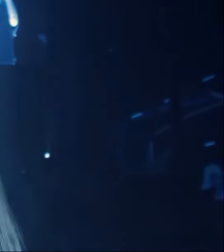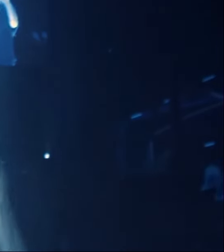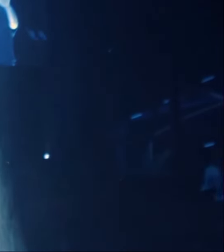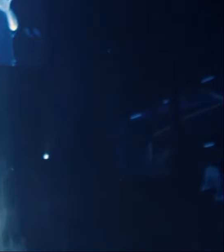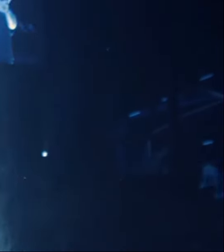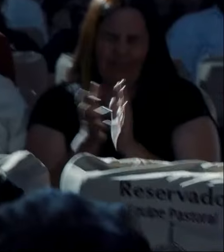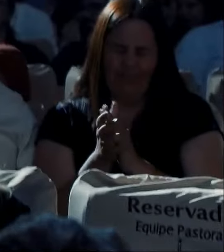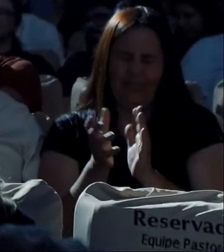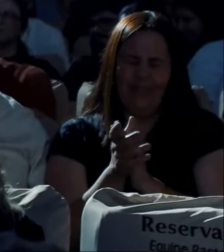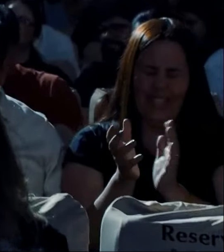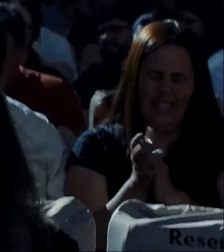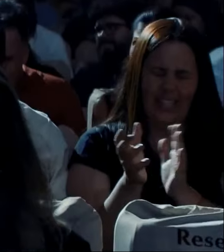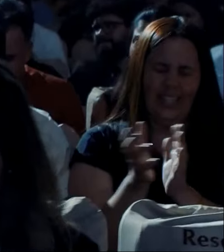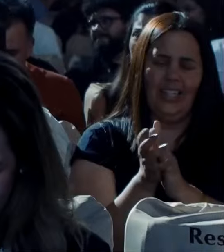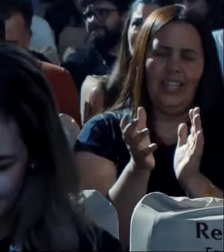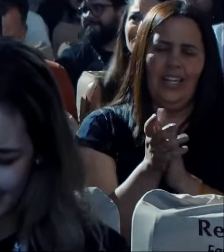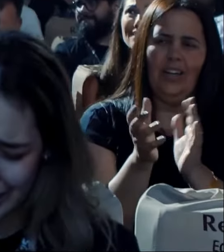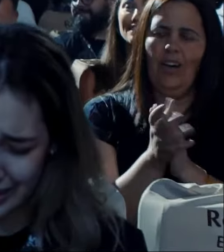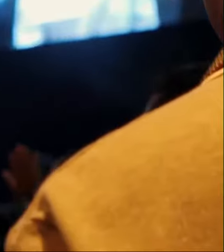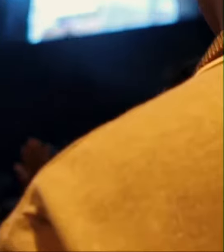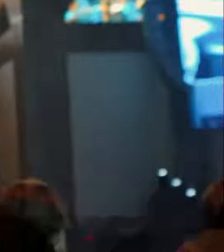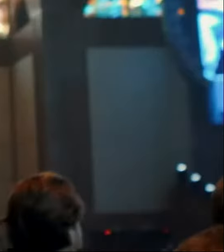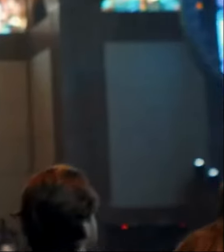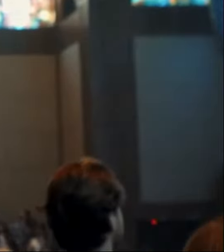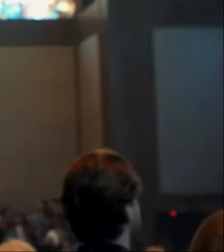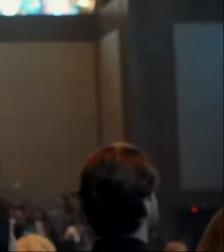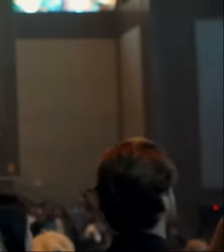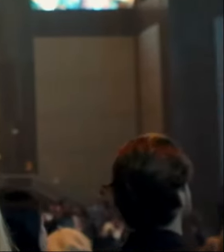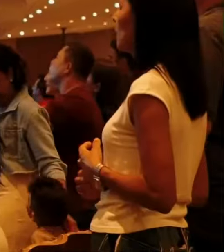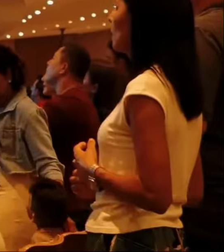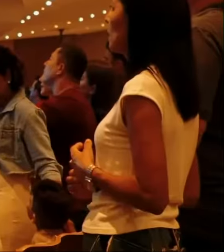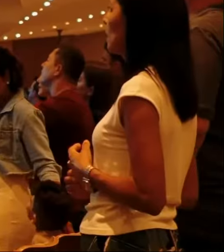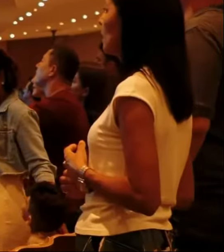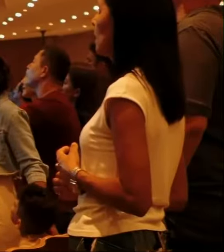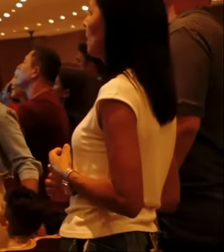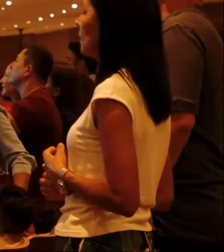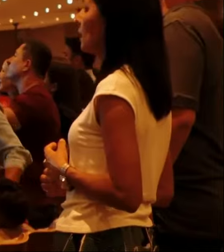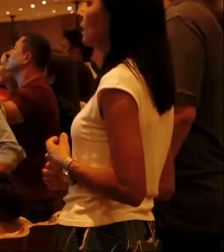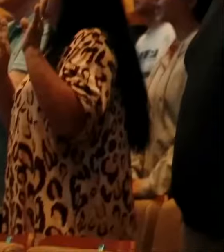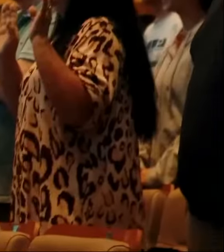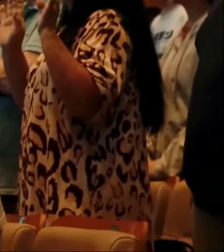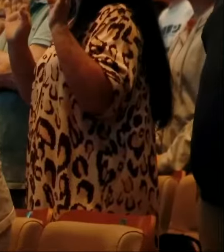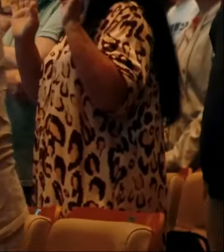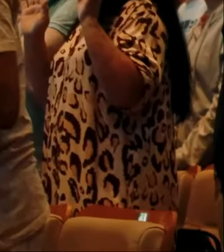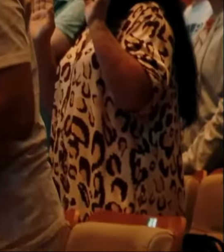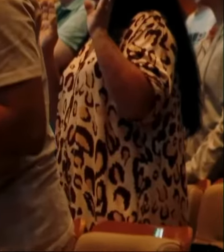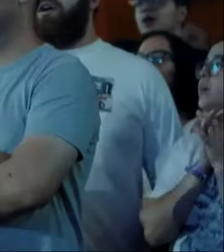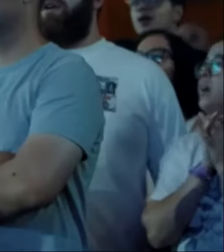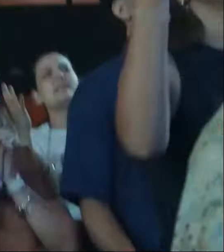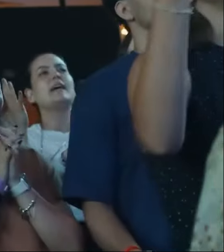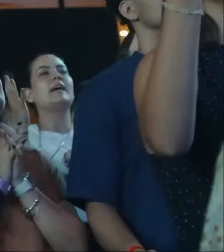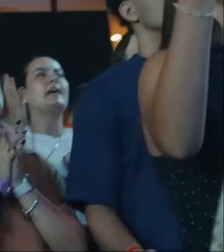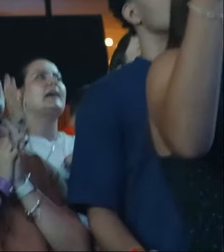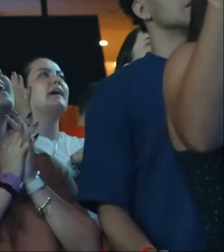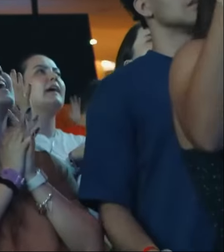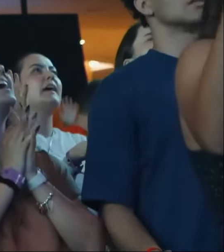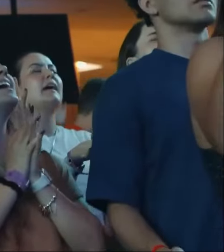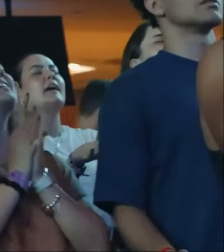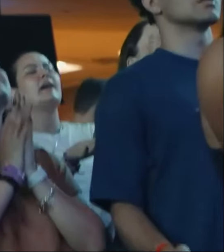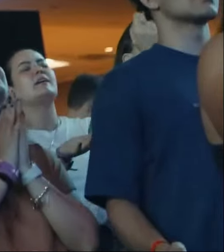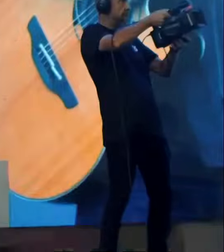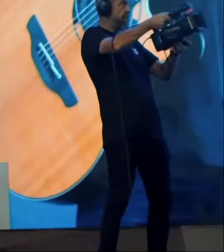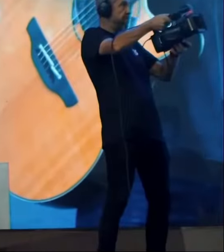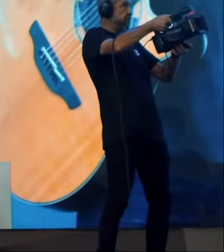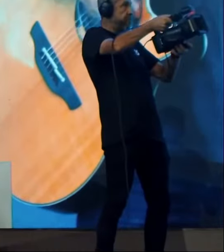Got no friends on the line, ring ring. You all about dimes, ching ching. You know when a fat lady says it, then it's over, sing sing. We ain't gon' regroup